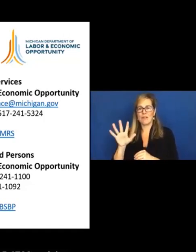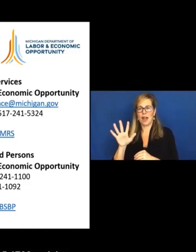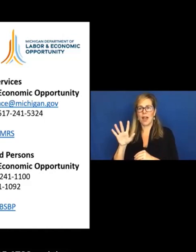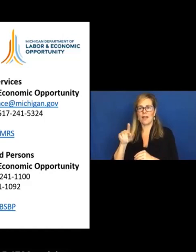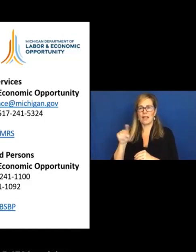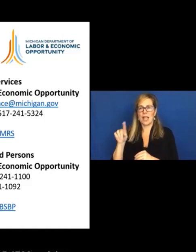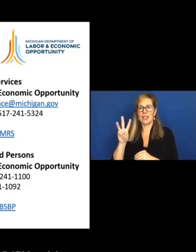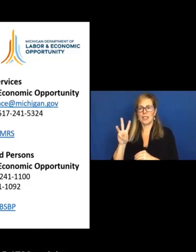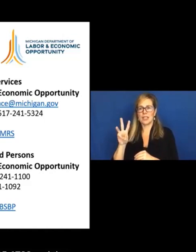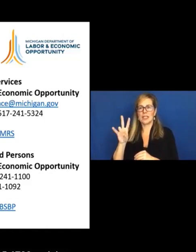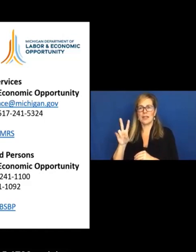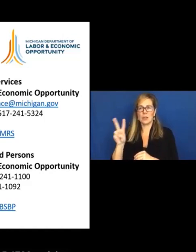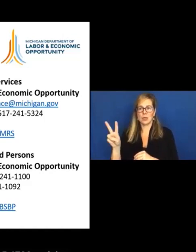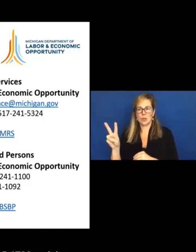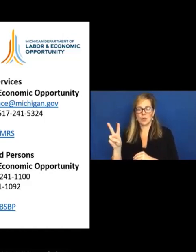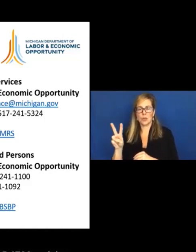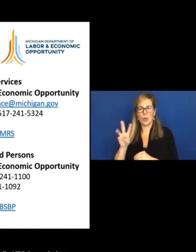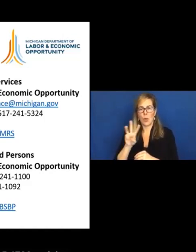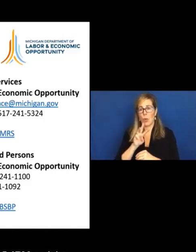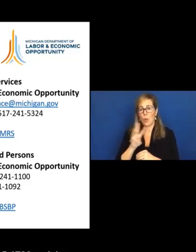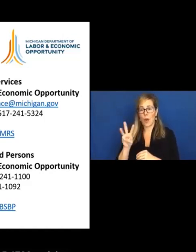1-800-605-6722. And the website is